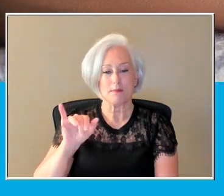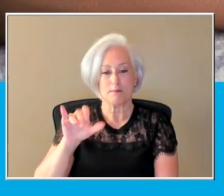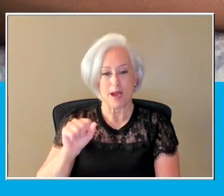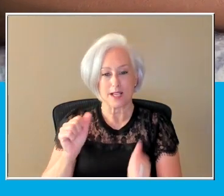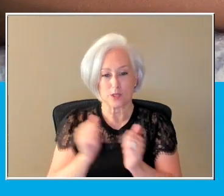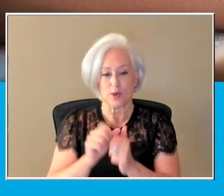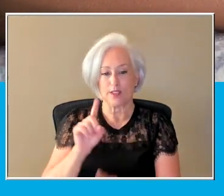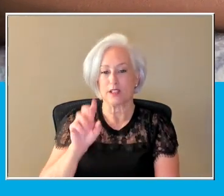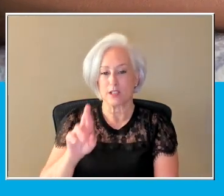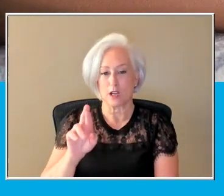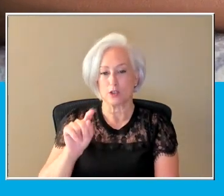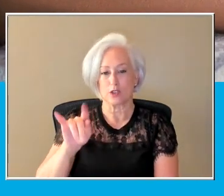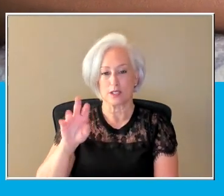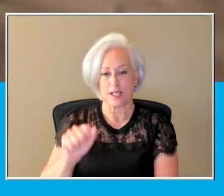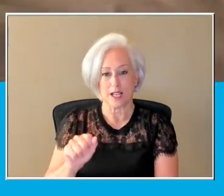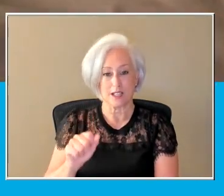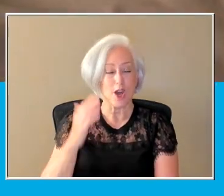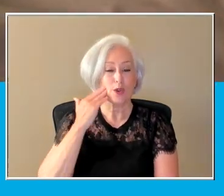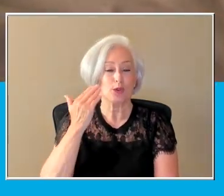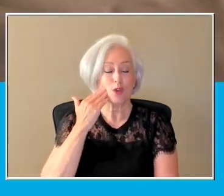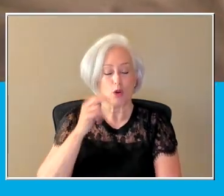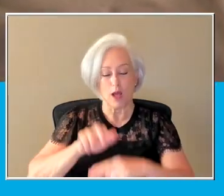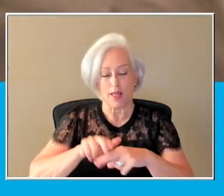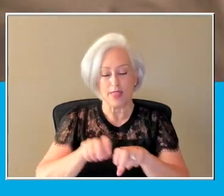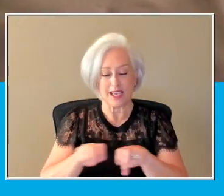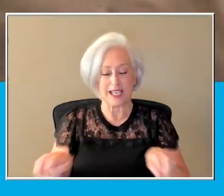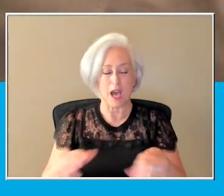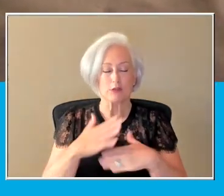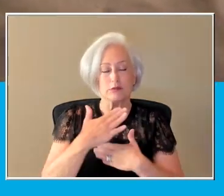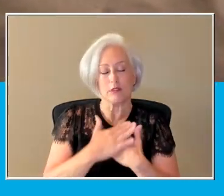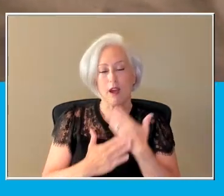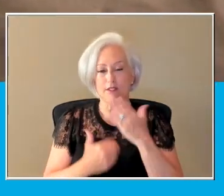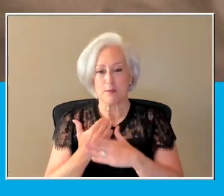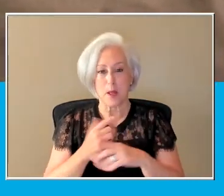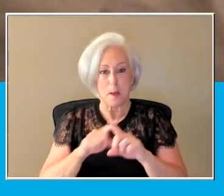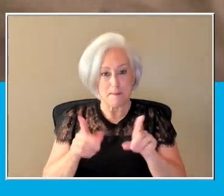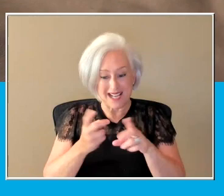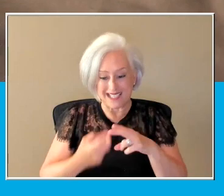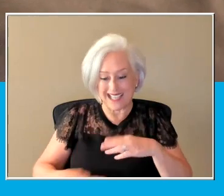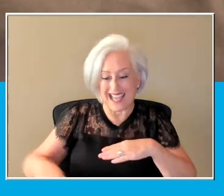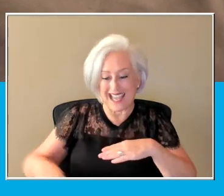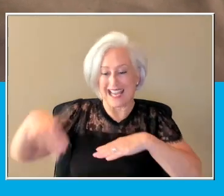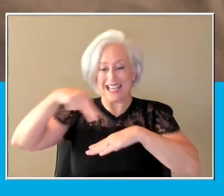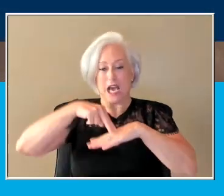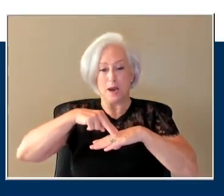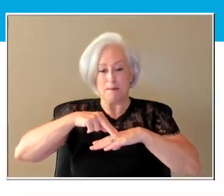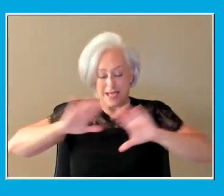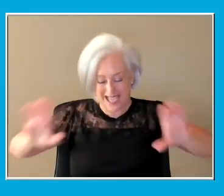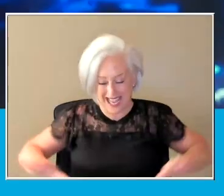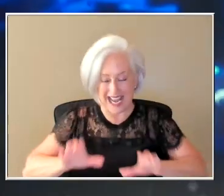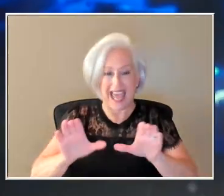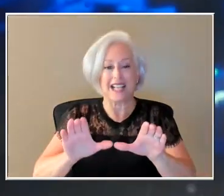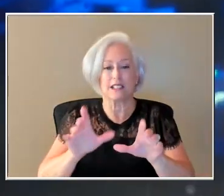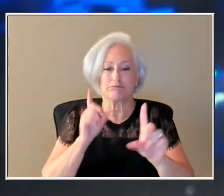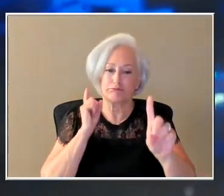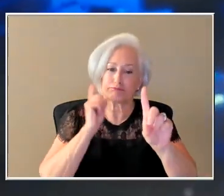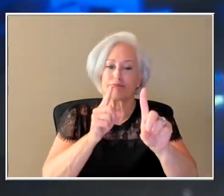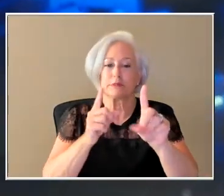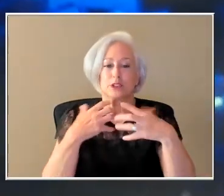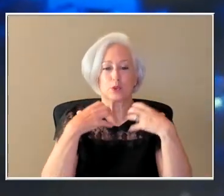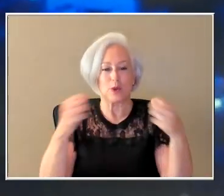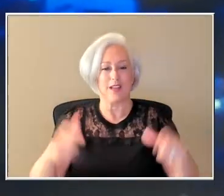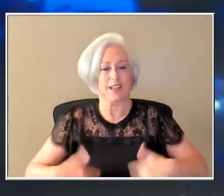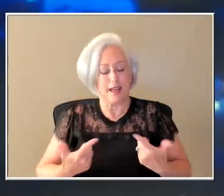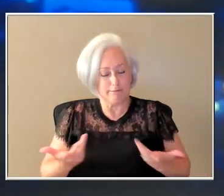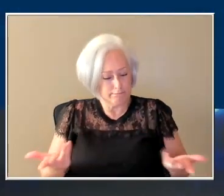The couch is comfy, but getting up and getting active is the key to a healthier life. So how do you start? I'm Jessica Lovell on the